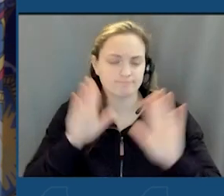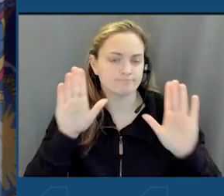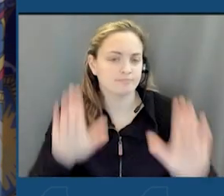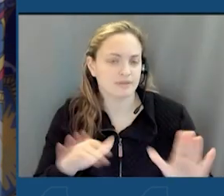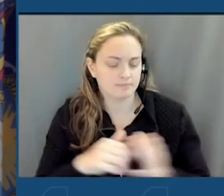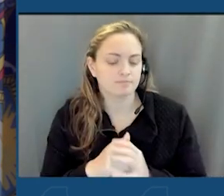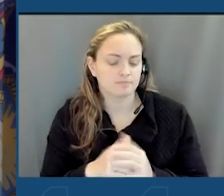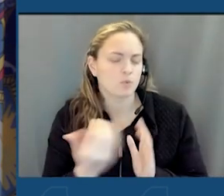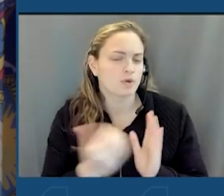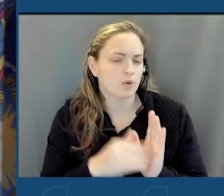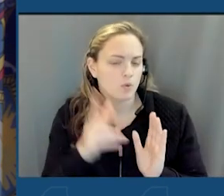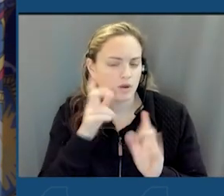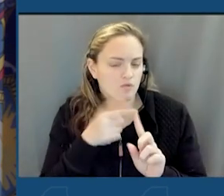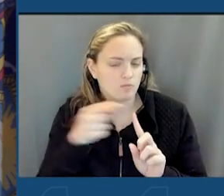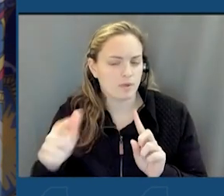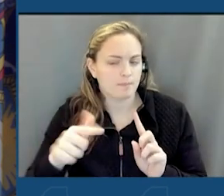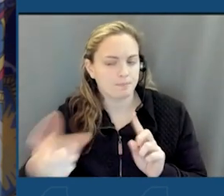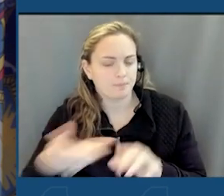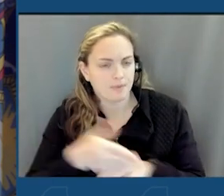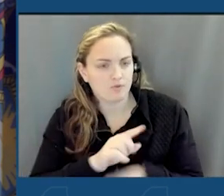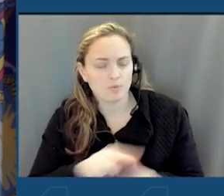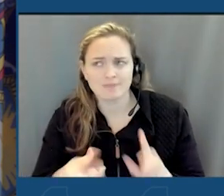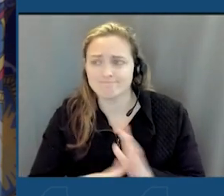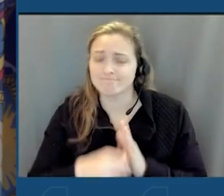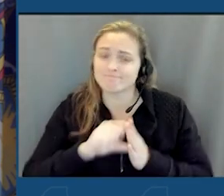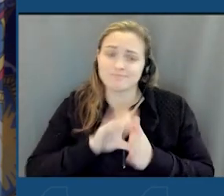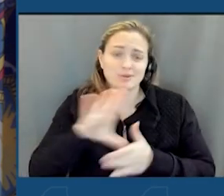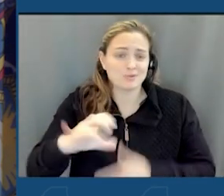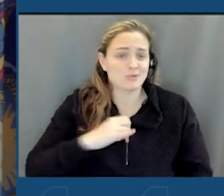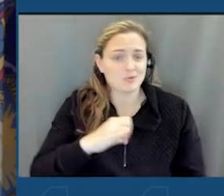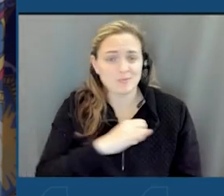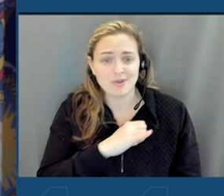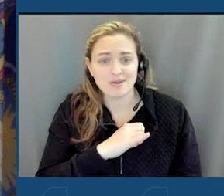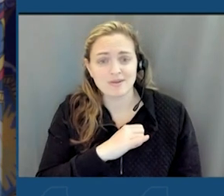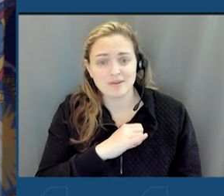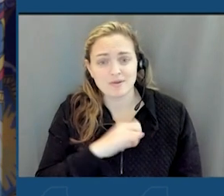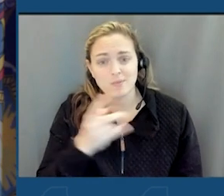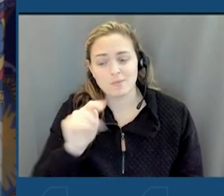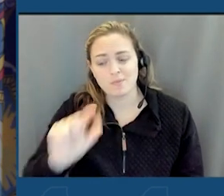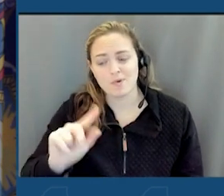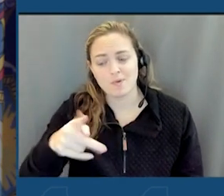you'll be hearing from him, but ladies and gentlemen, I am so impressed with your mayor, Mayor Paul Pontieri.